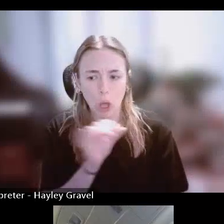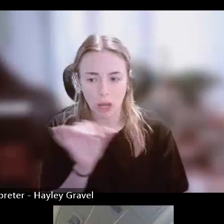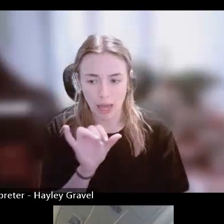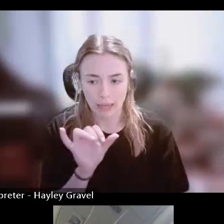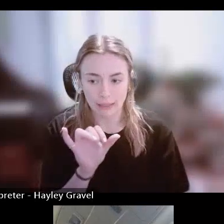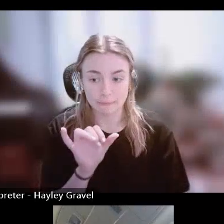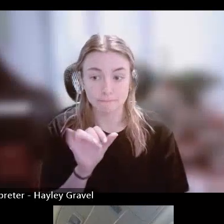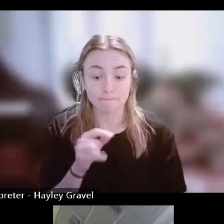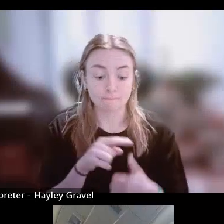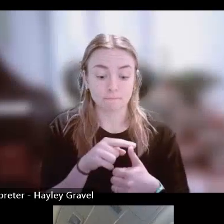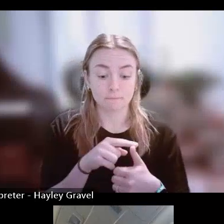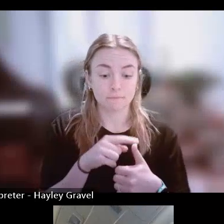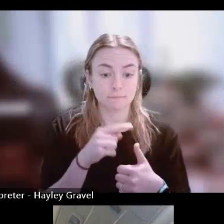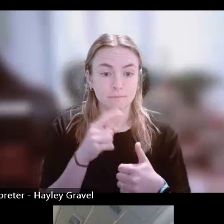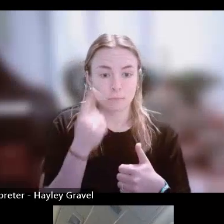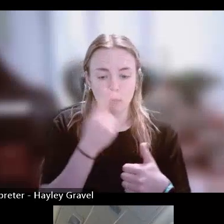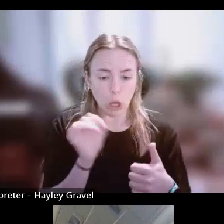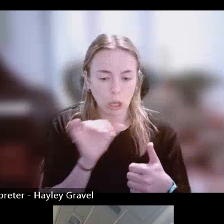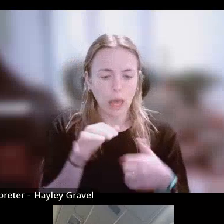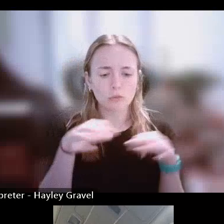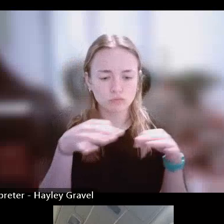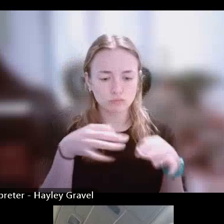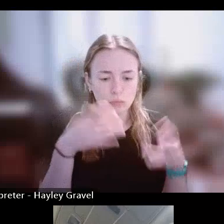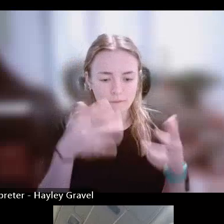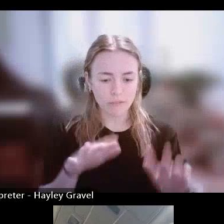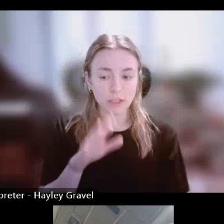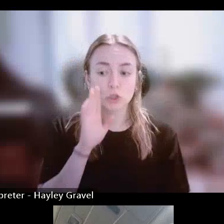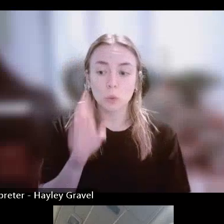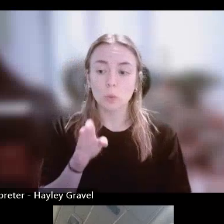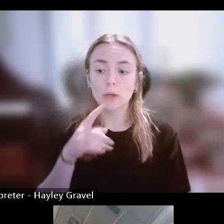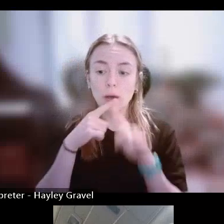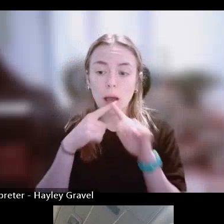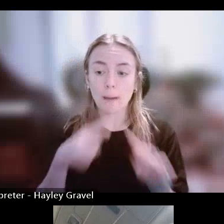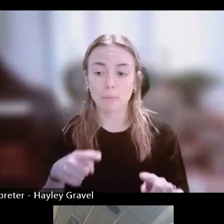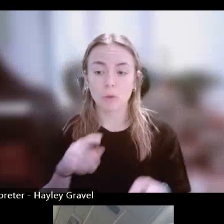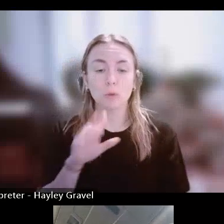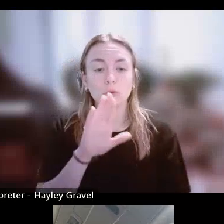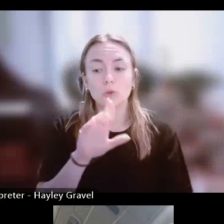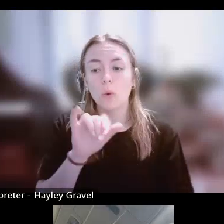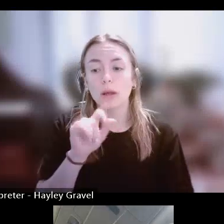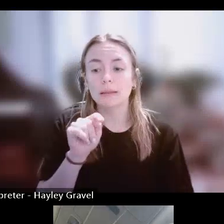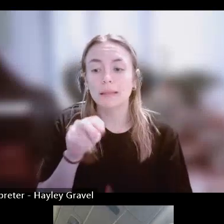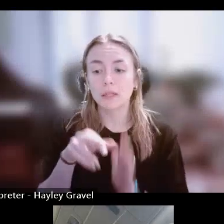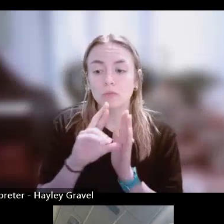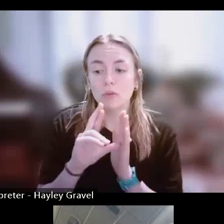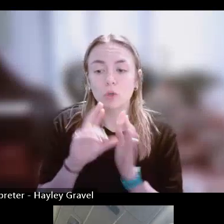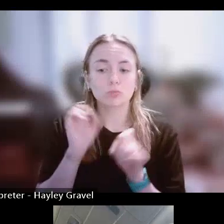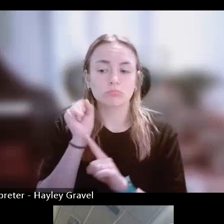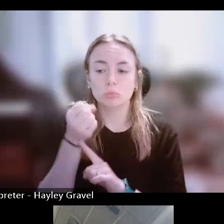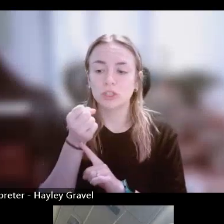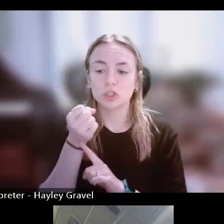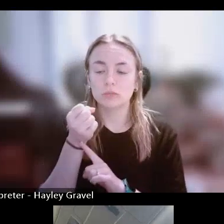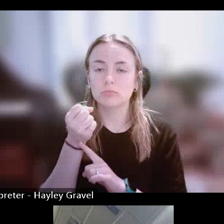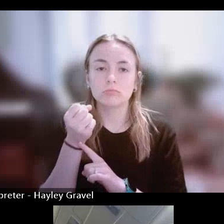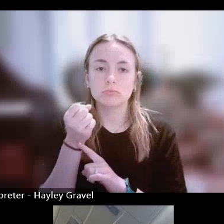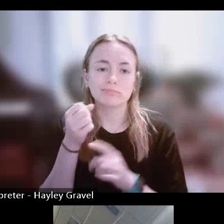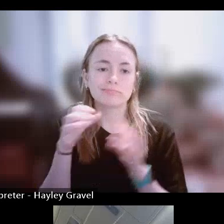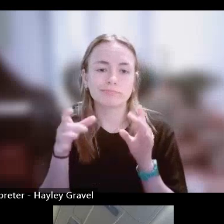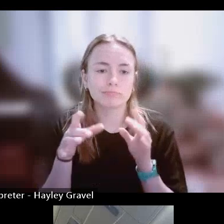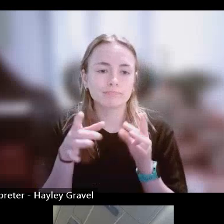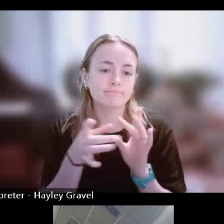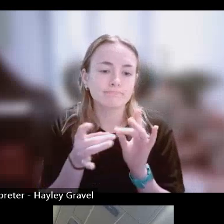you to unmute and share your lit review situation. You can talk about what